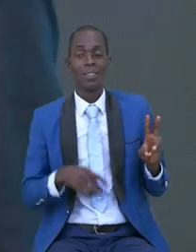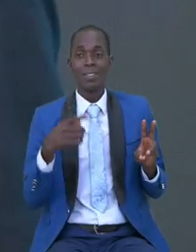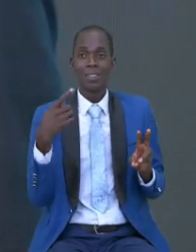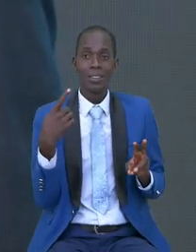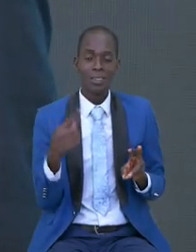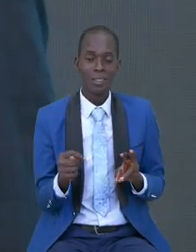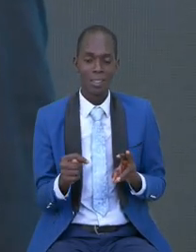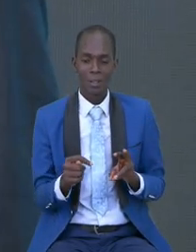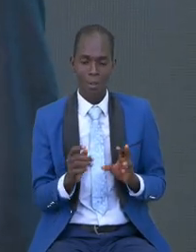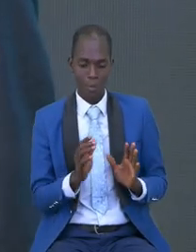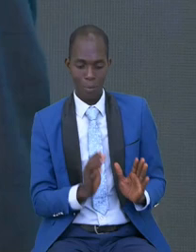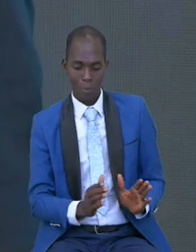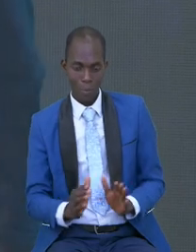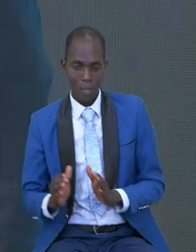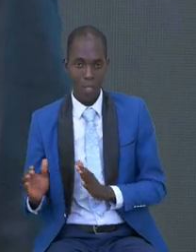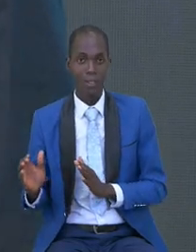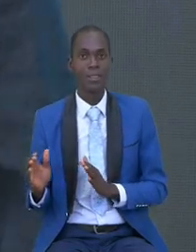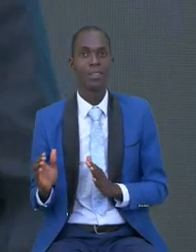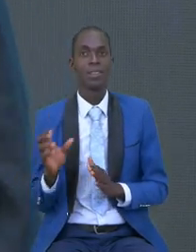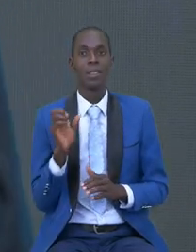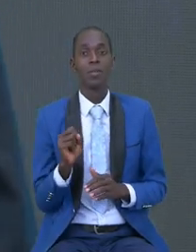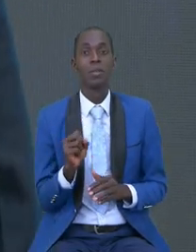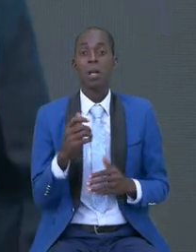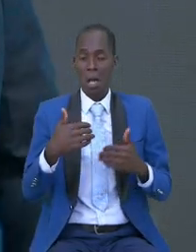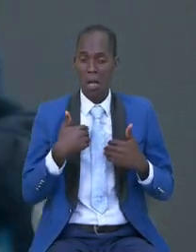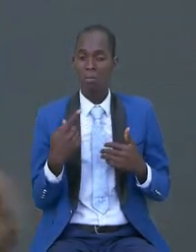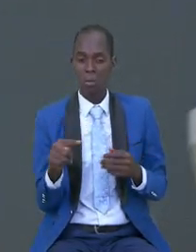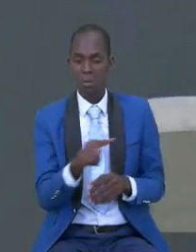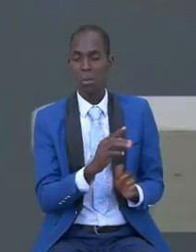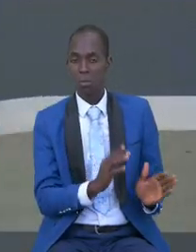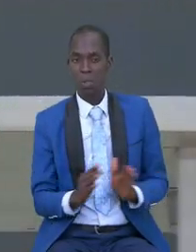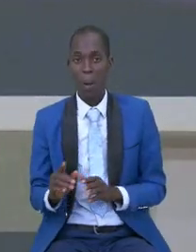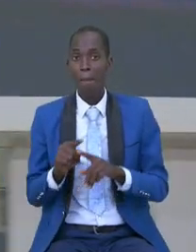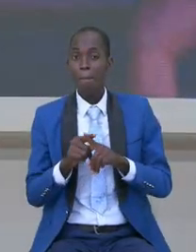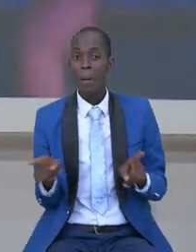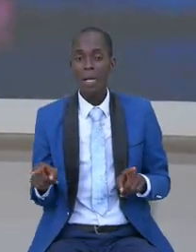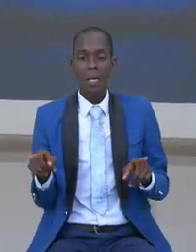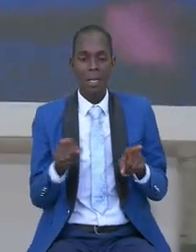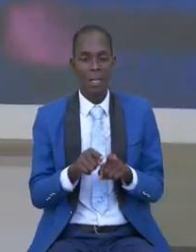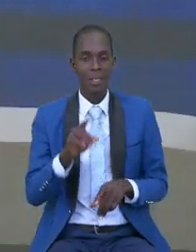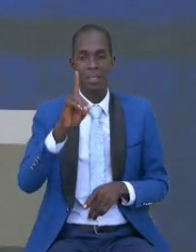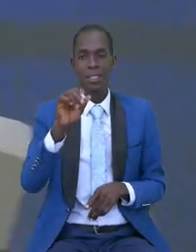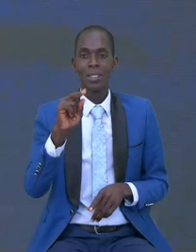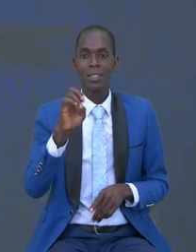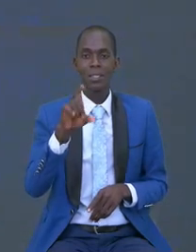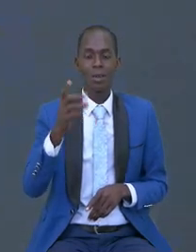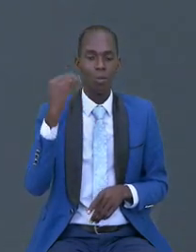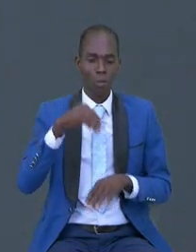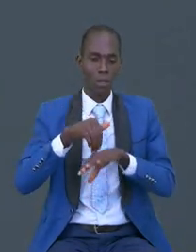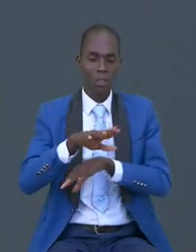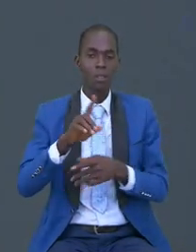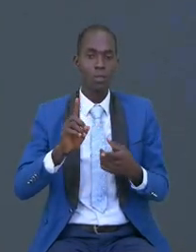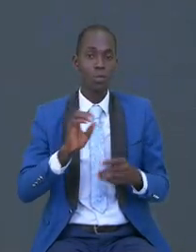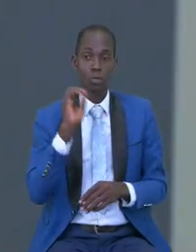their plot and their plan. But as he was cast into the lion's den,